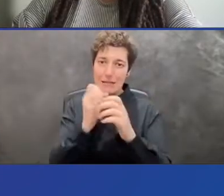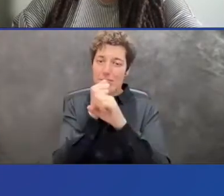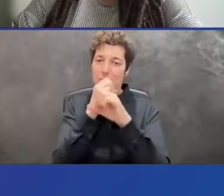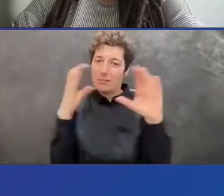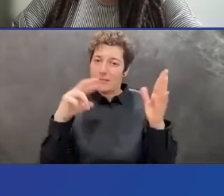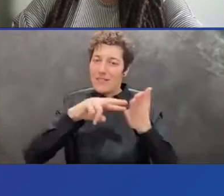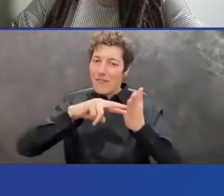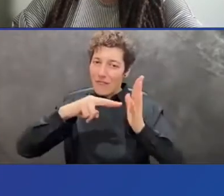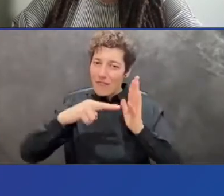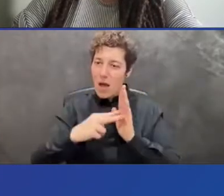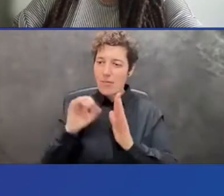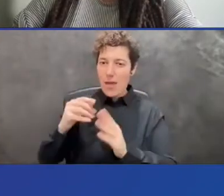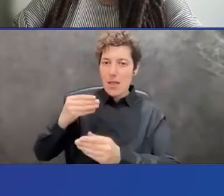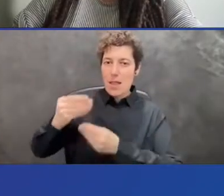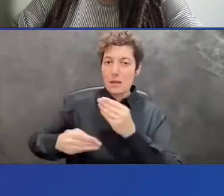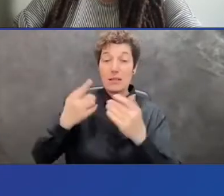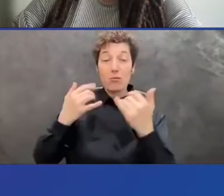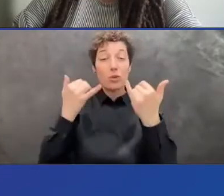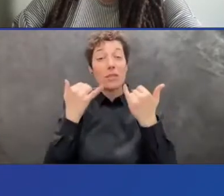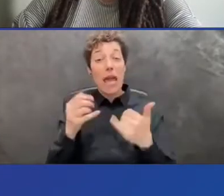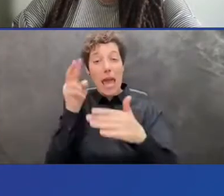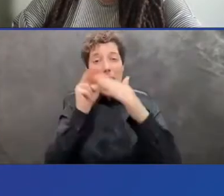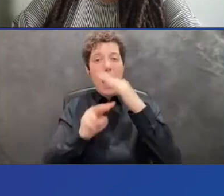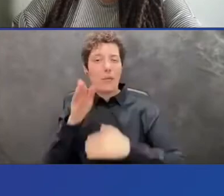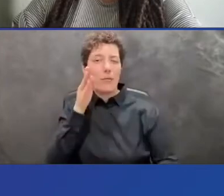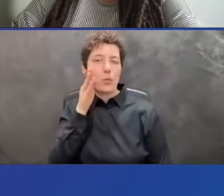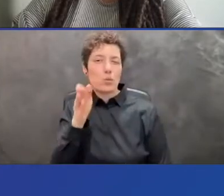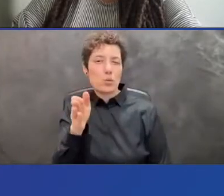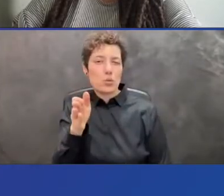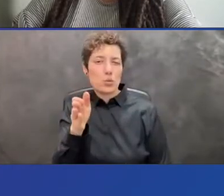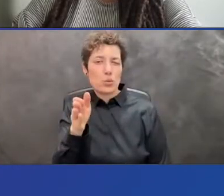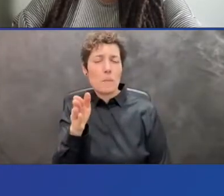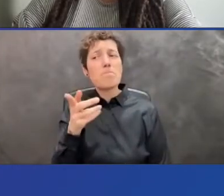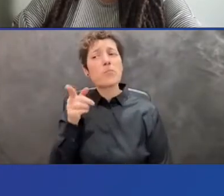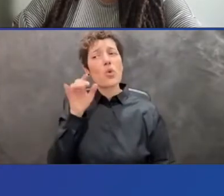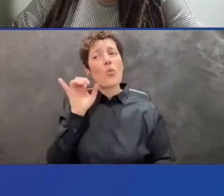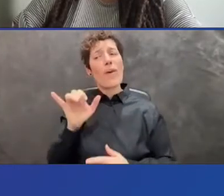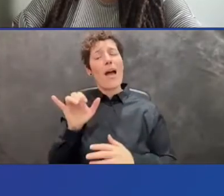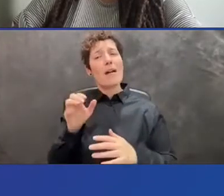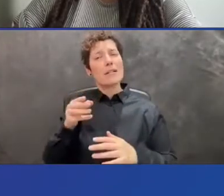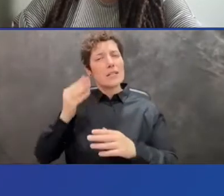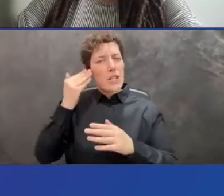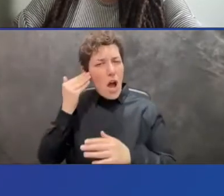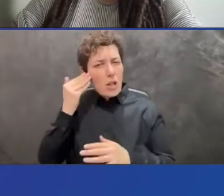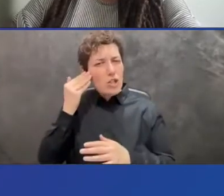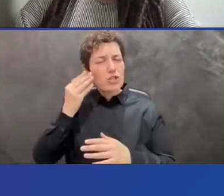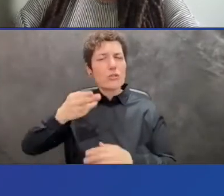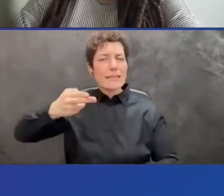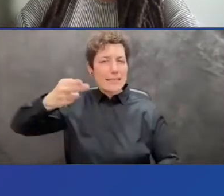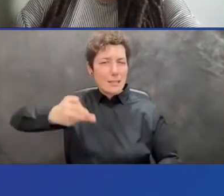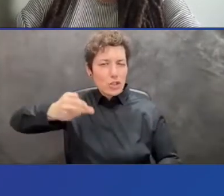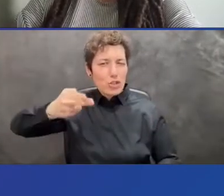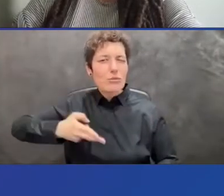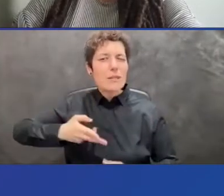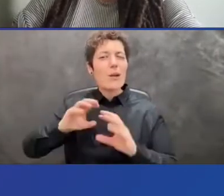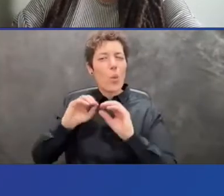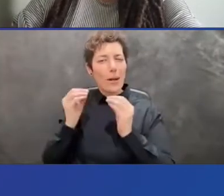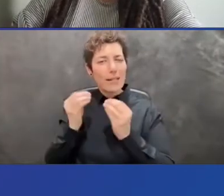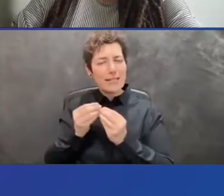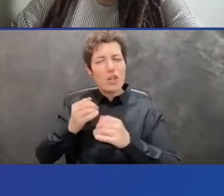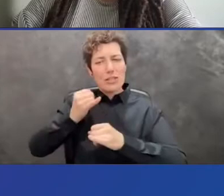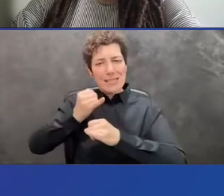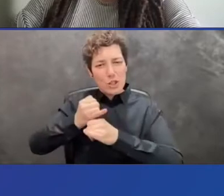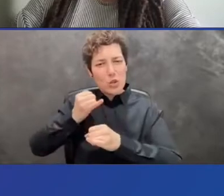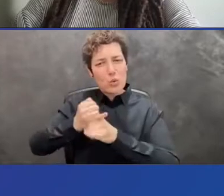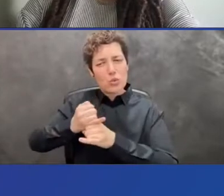today and the future. So the institutional knowledge is the base, but what comes on top of that is, in my